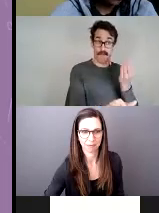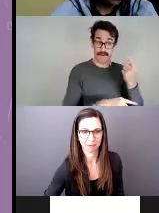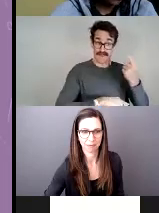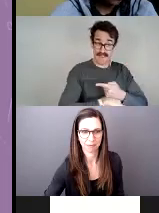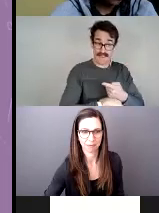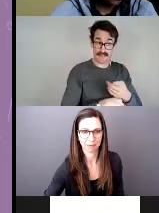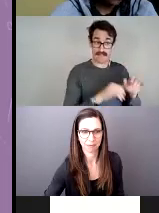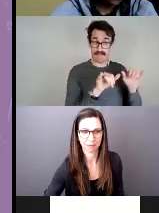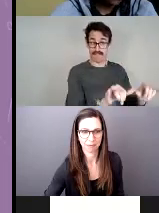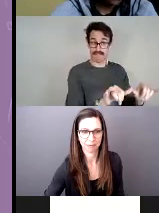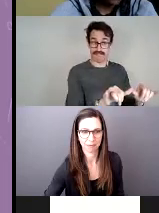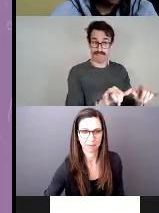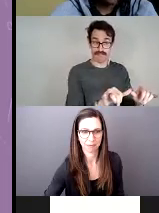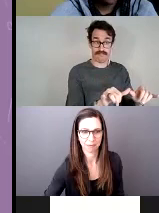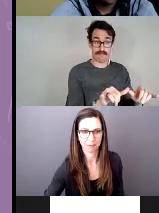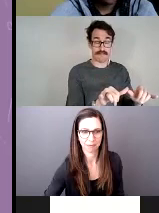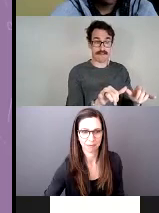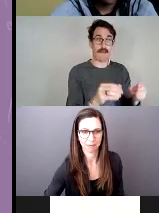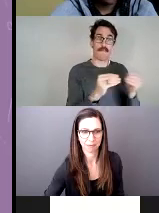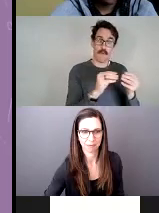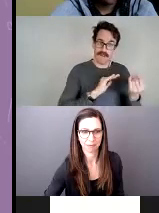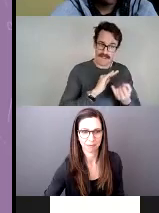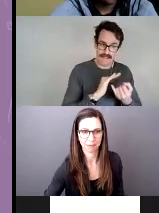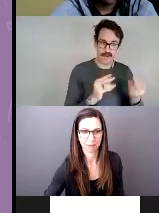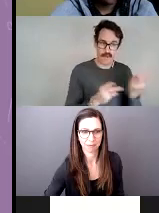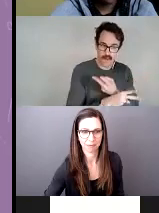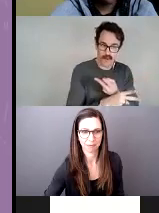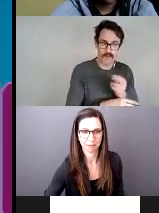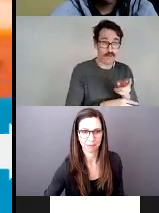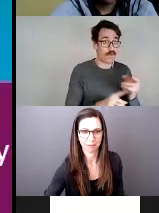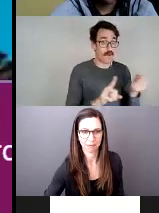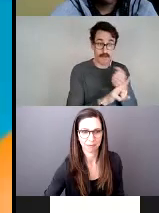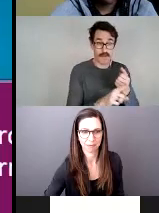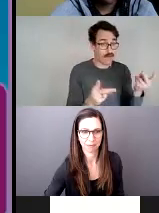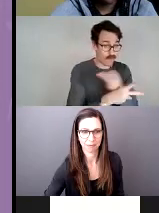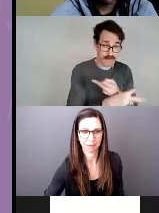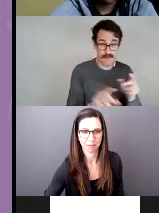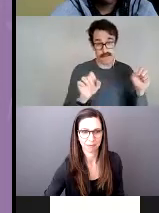can increase the risk of abuse and abuse escalating.